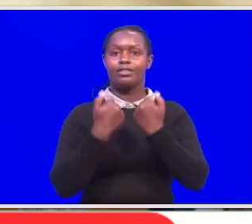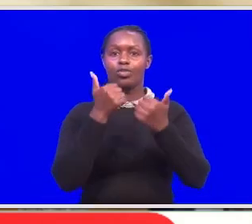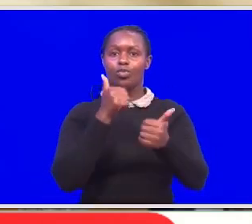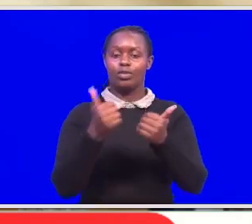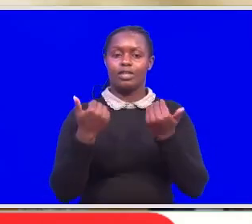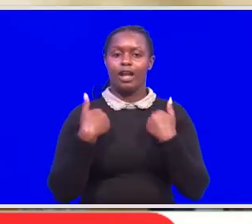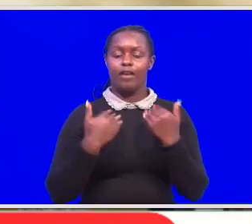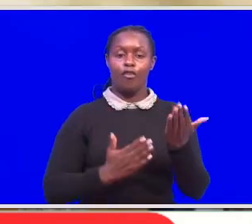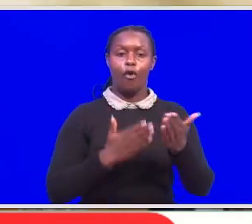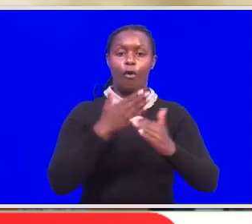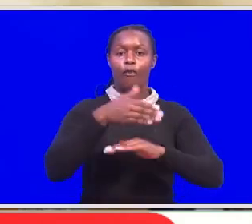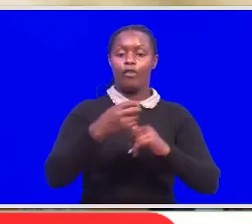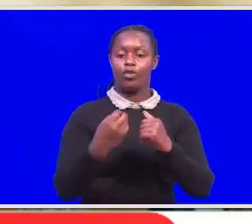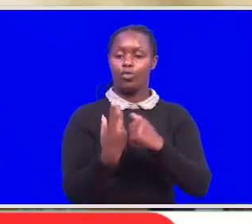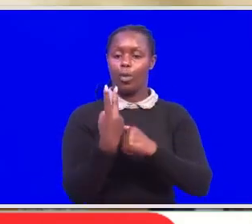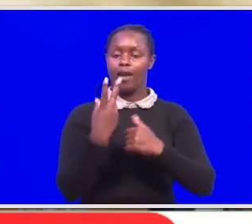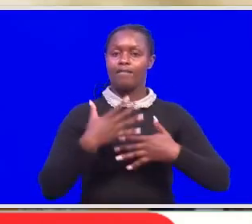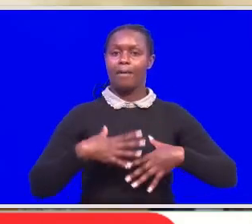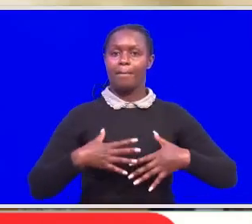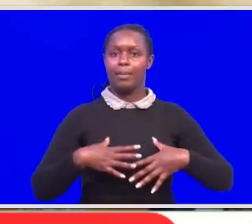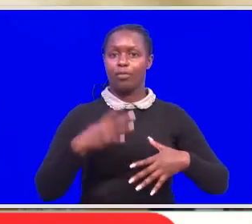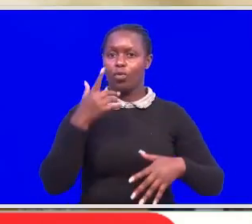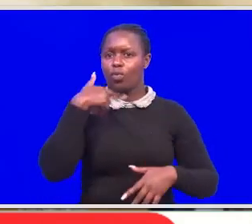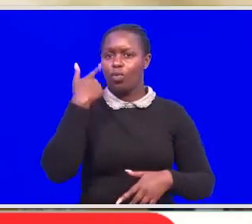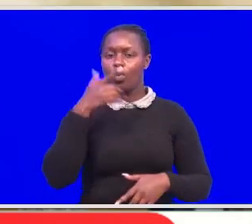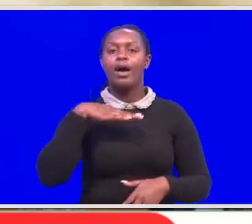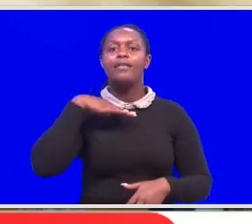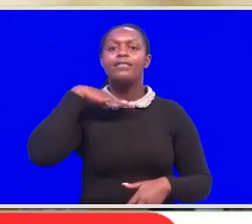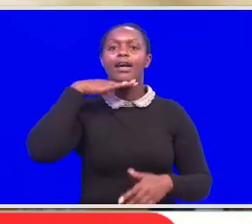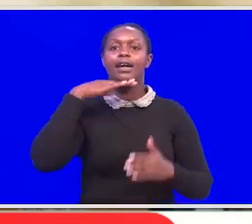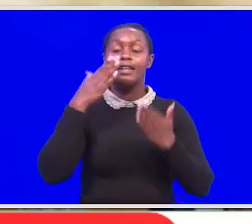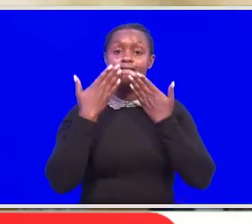over 12 fatalities,